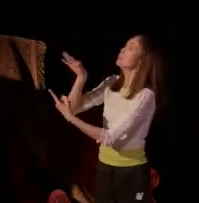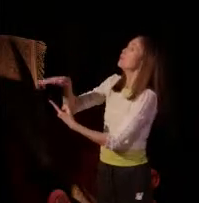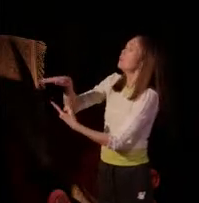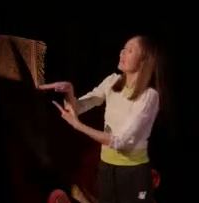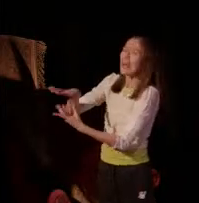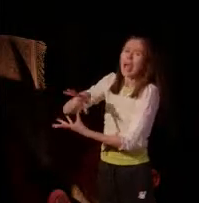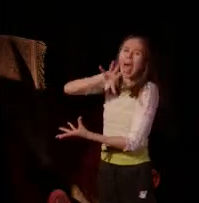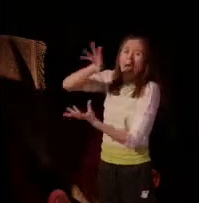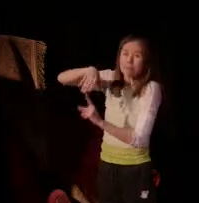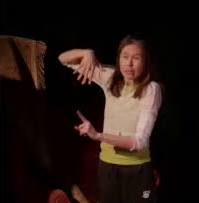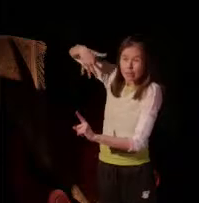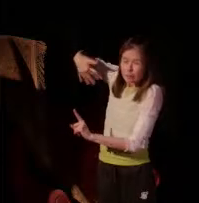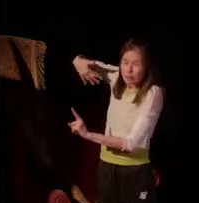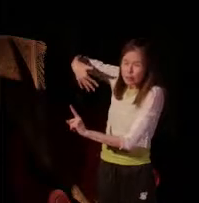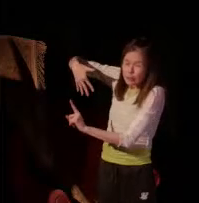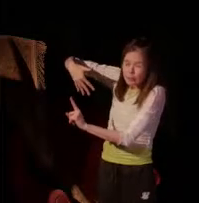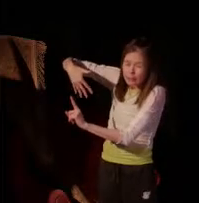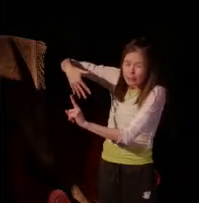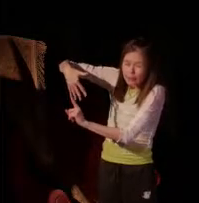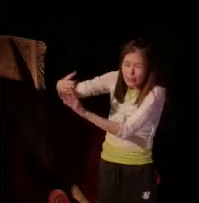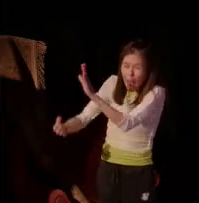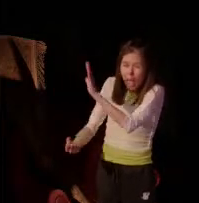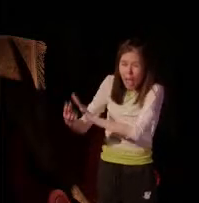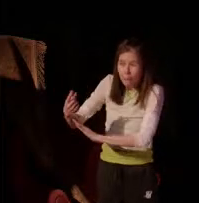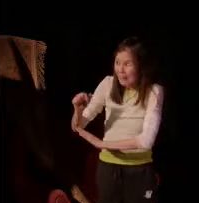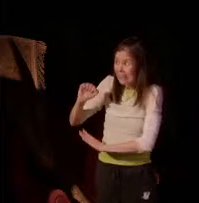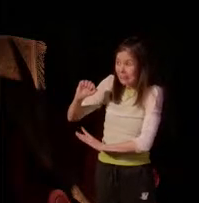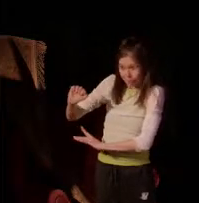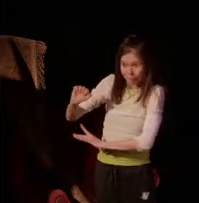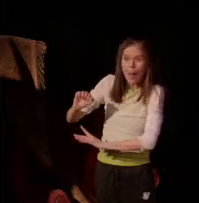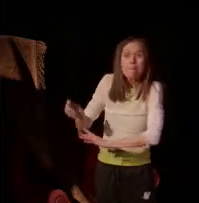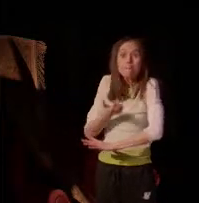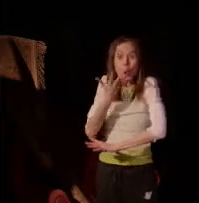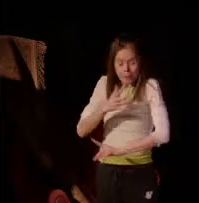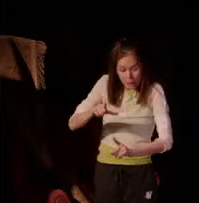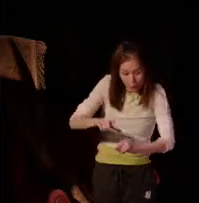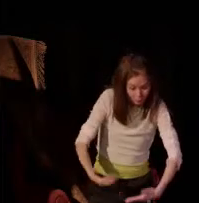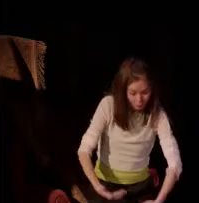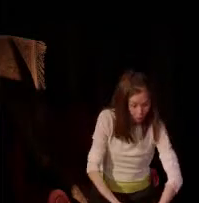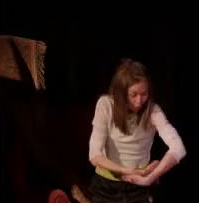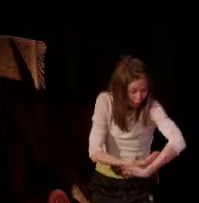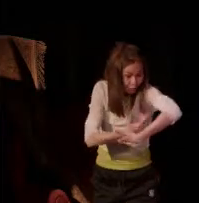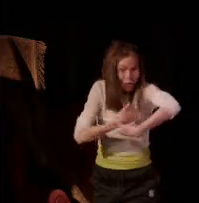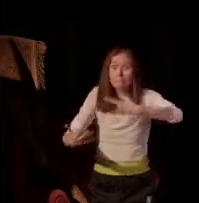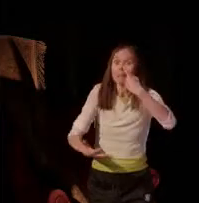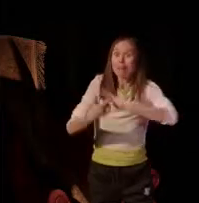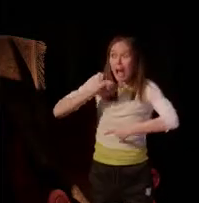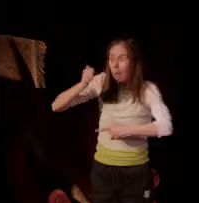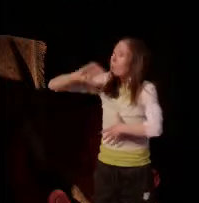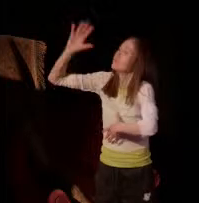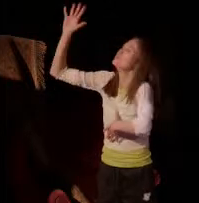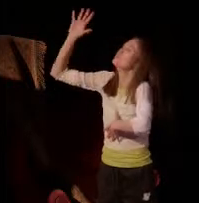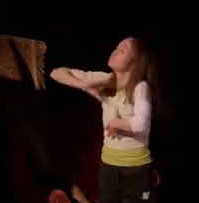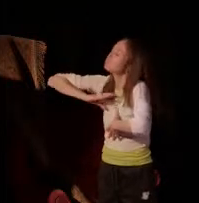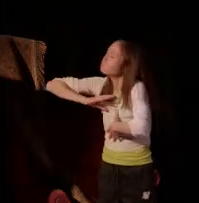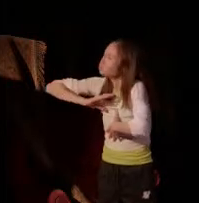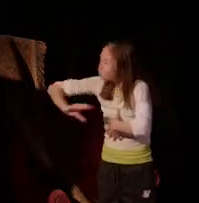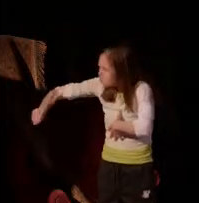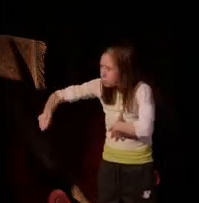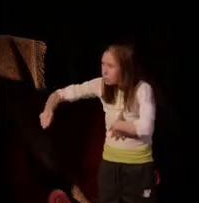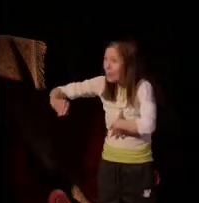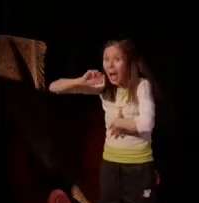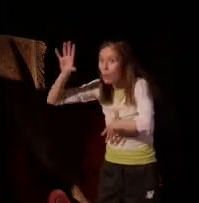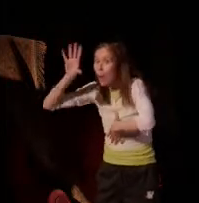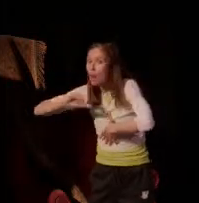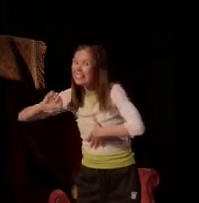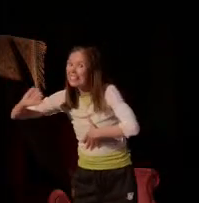all about his son's pranks too, who, I may say, were no honest man, neither to his father nor to me, when he set out to make me